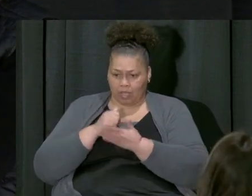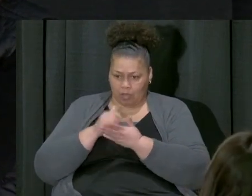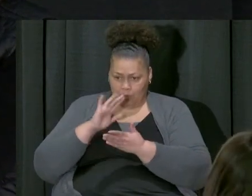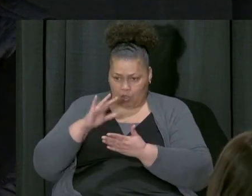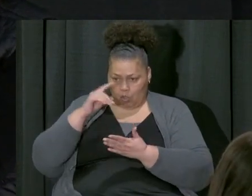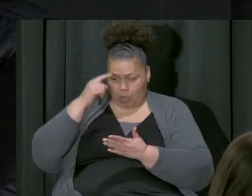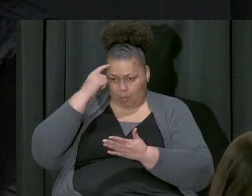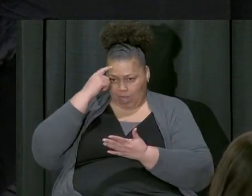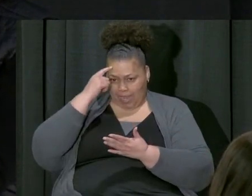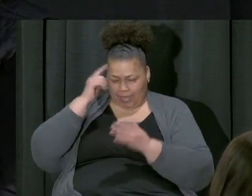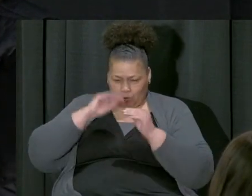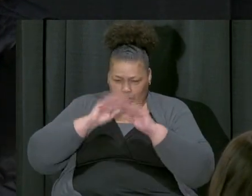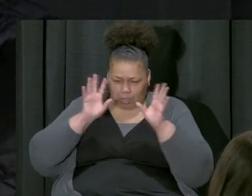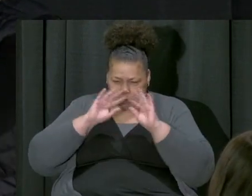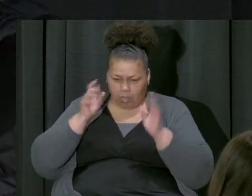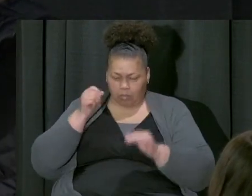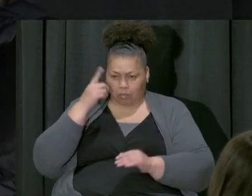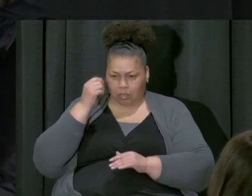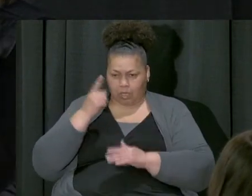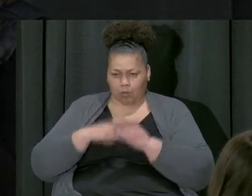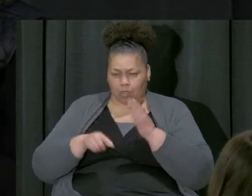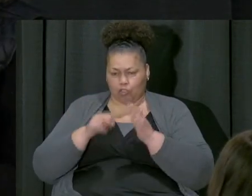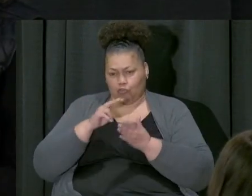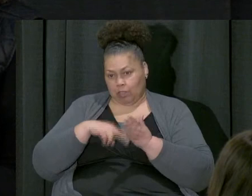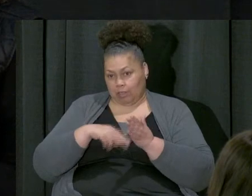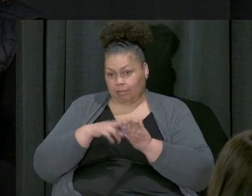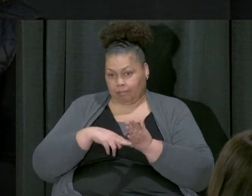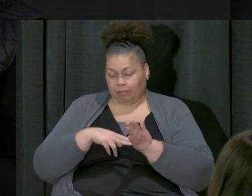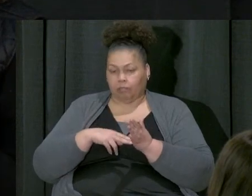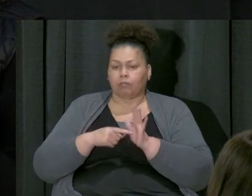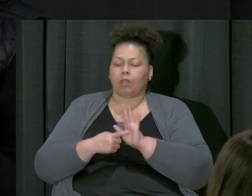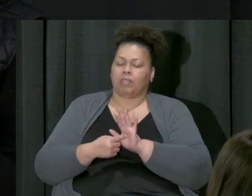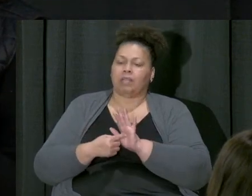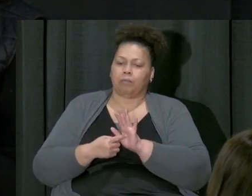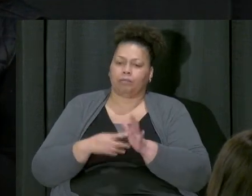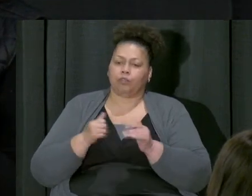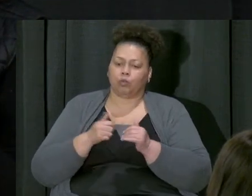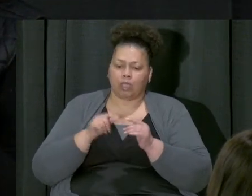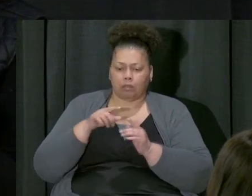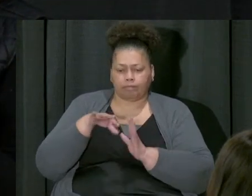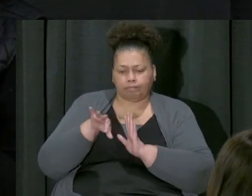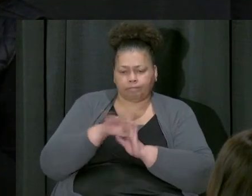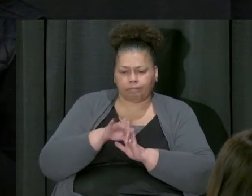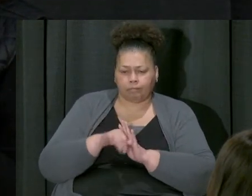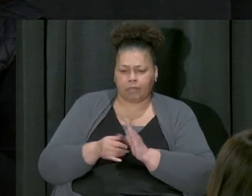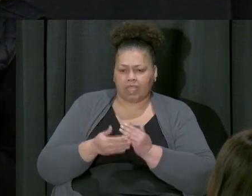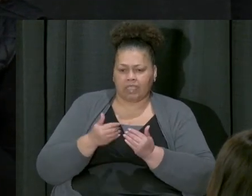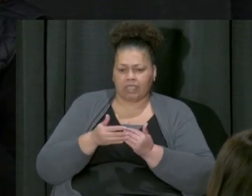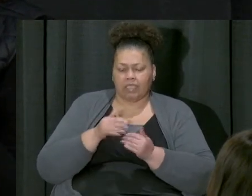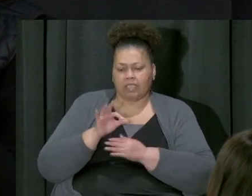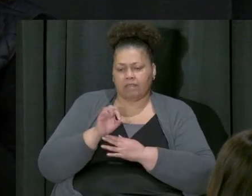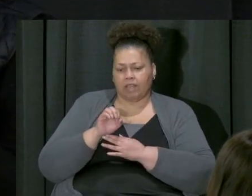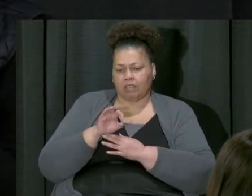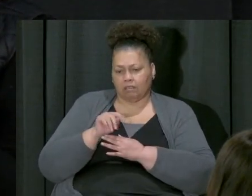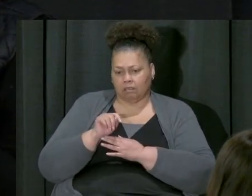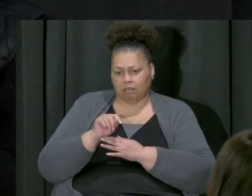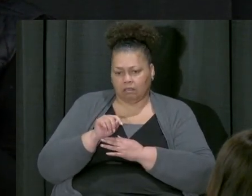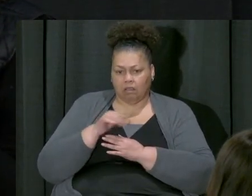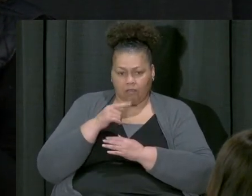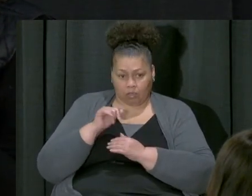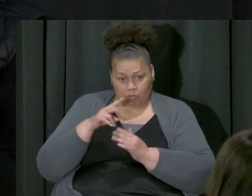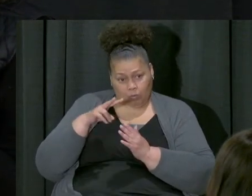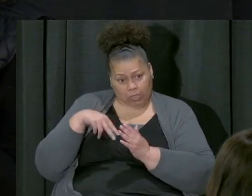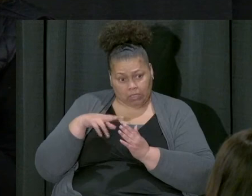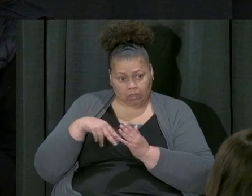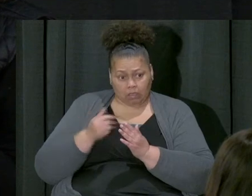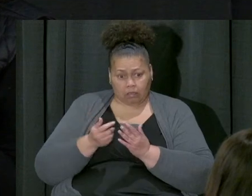sense of what you are reading. For example, you can choose the font that is the easiest for you to read.